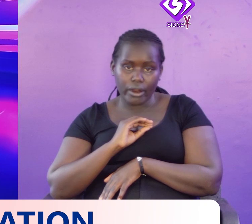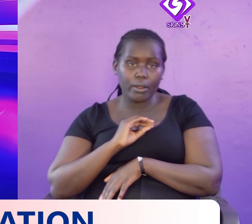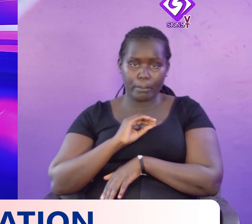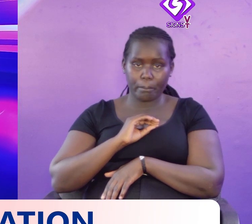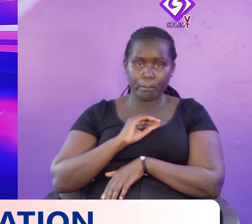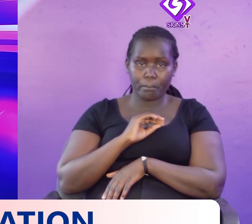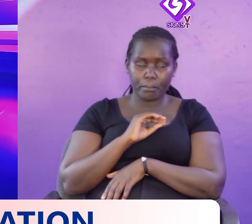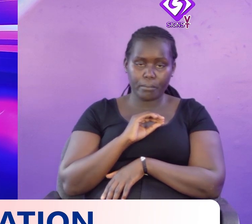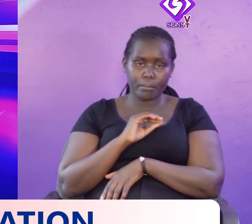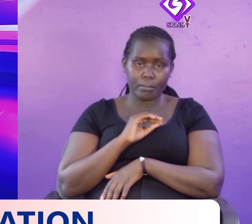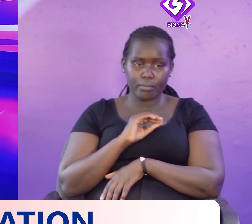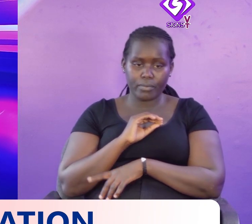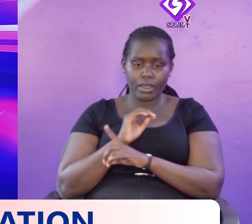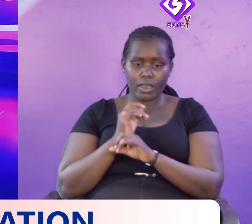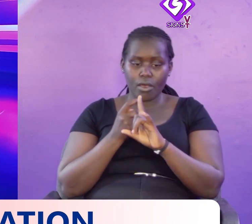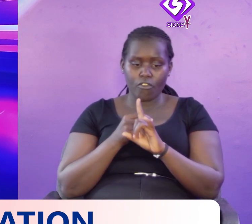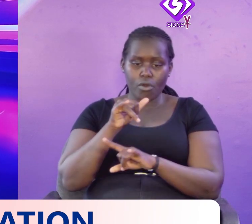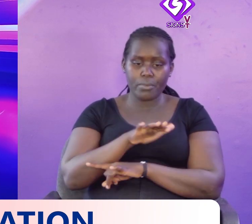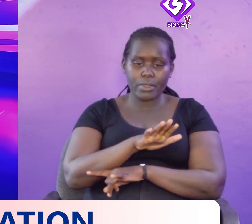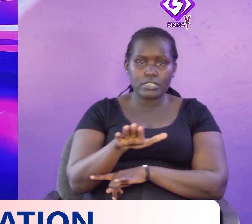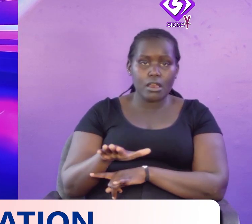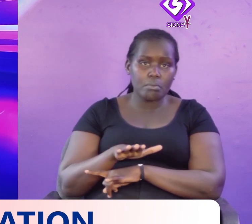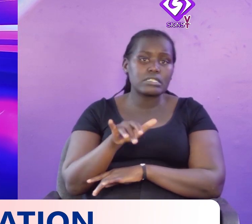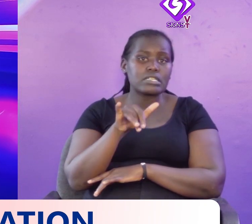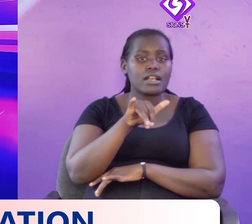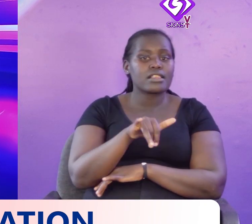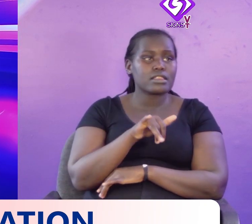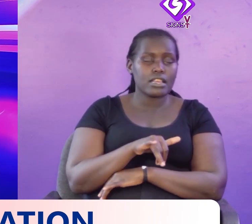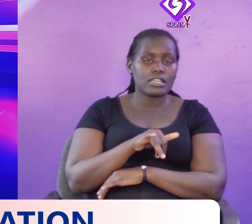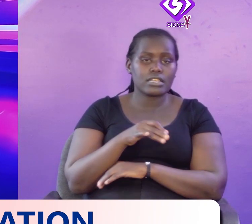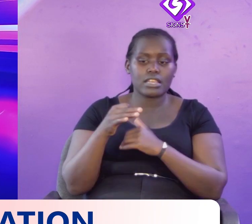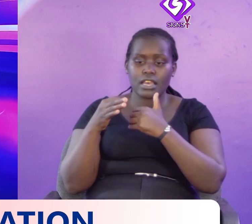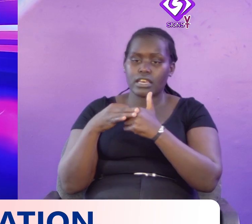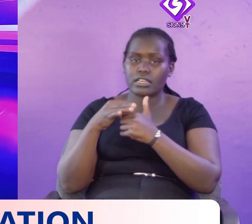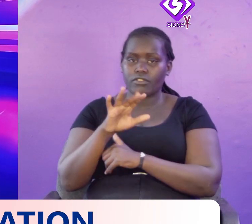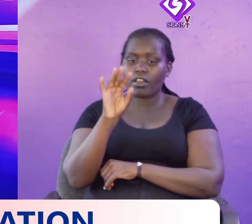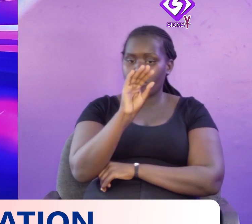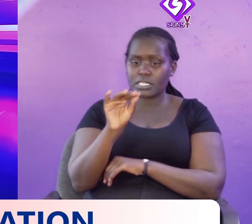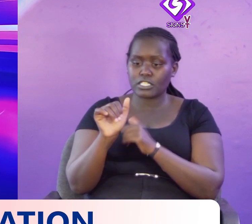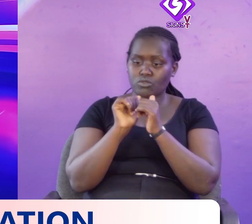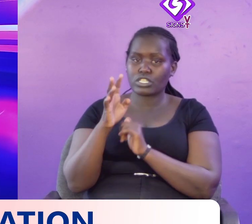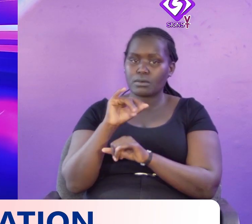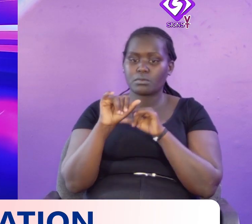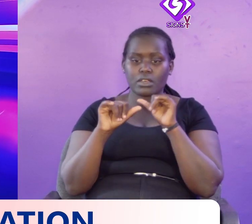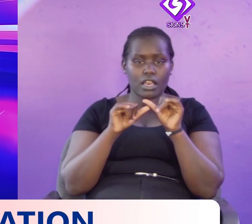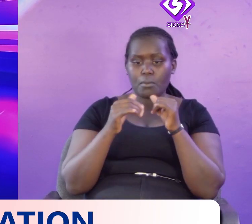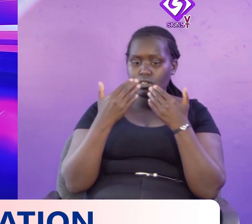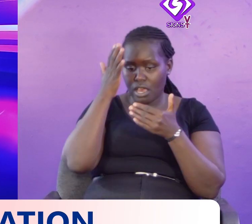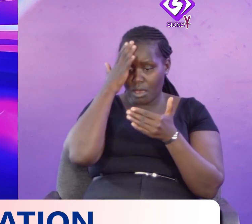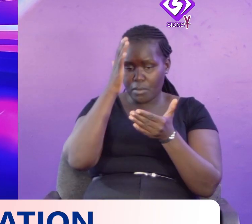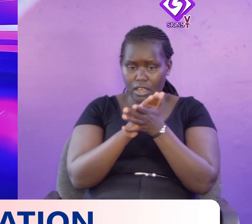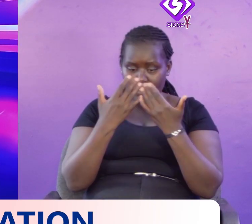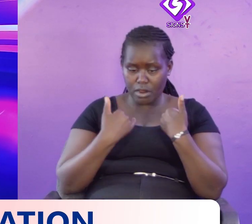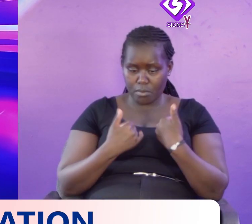Yes. It was from that platform that the 85% I'm talking about believed in him, because we thought,